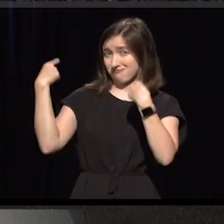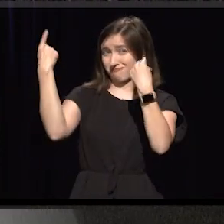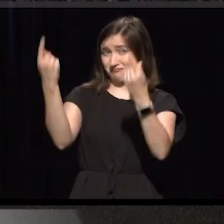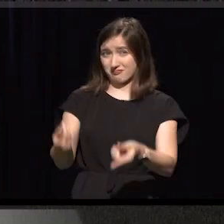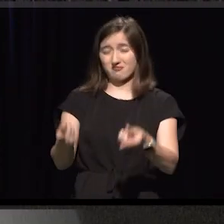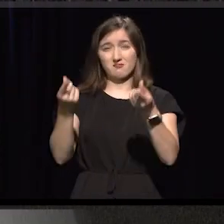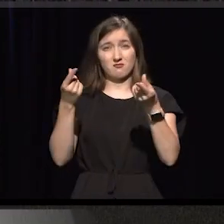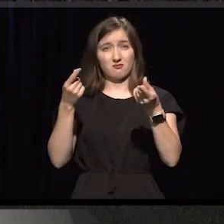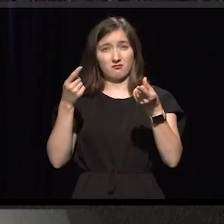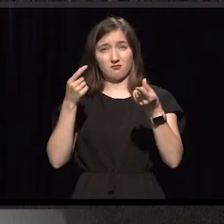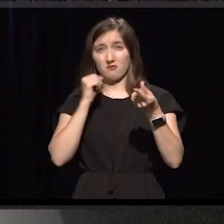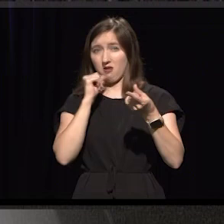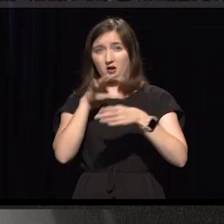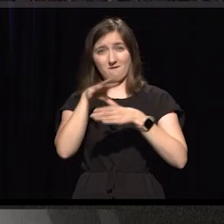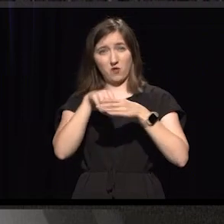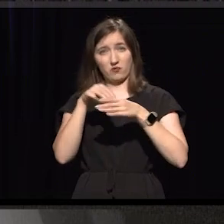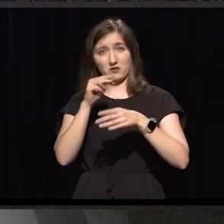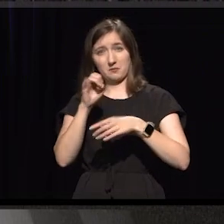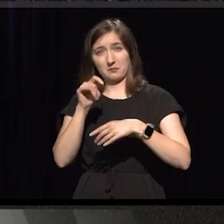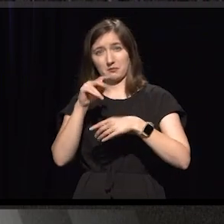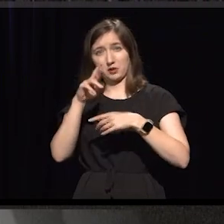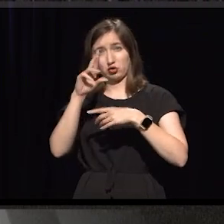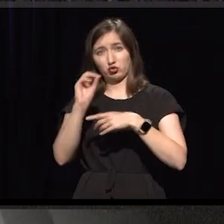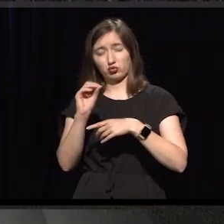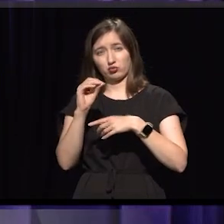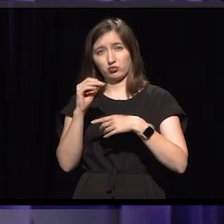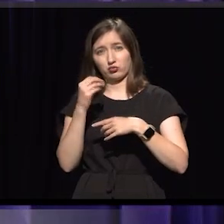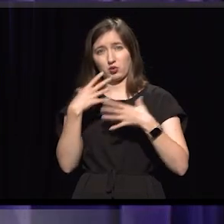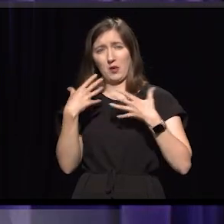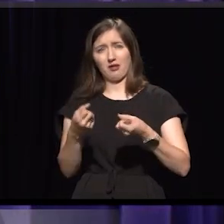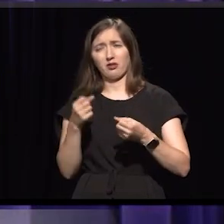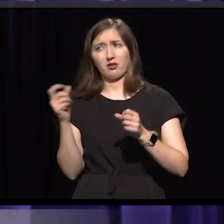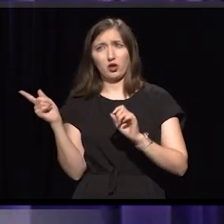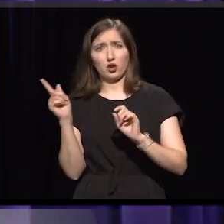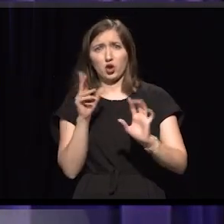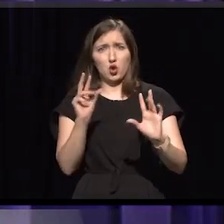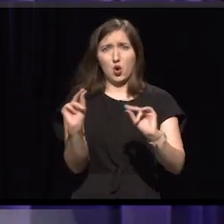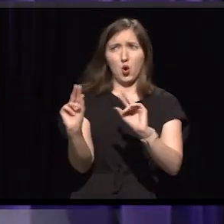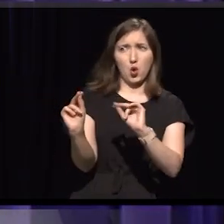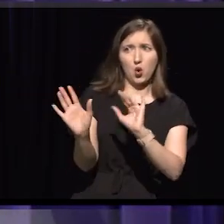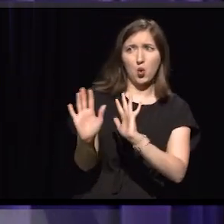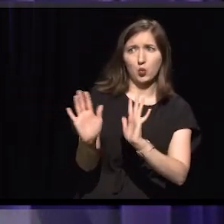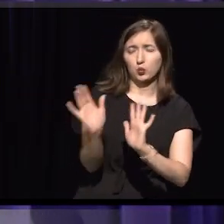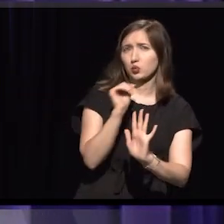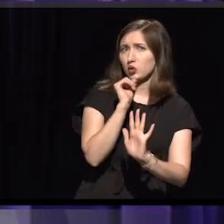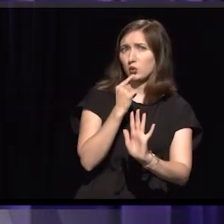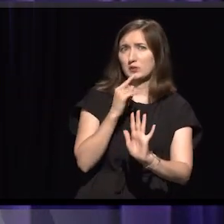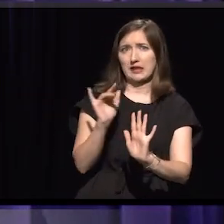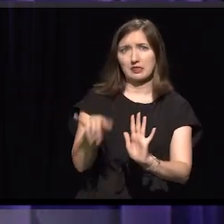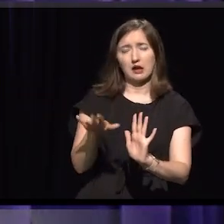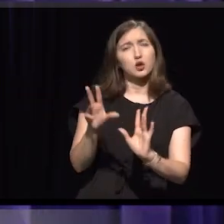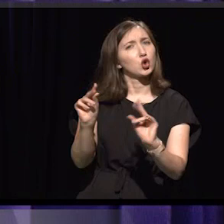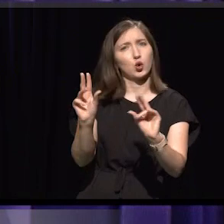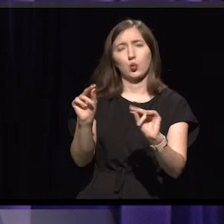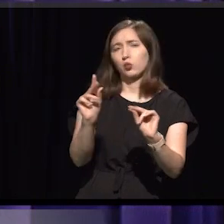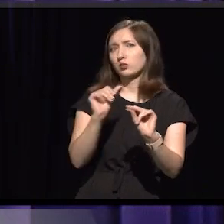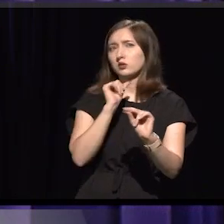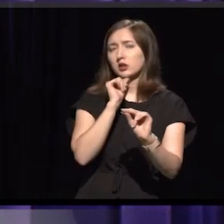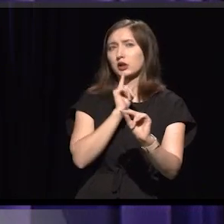plans until recently? No, no, please don't say that. They've reached out. I would say